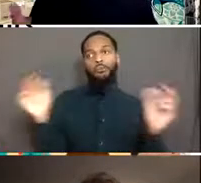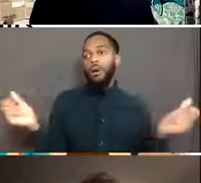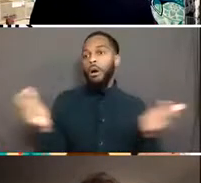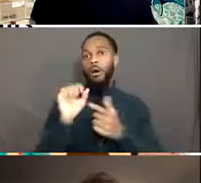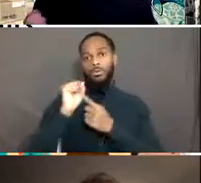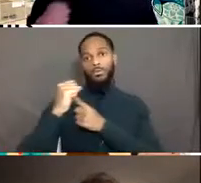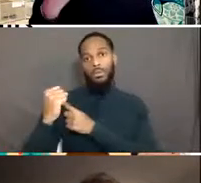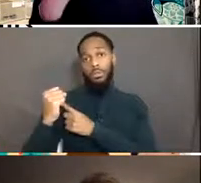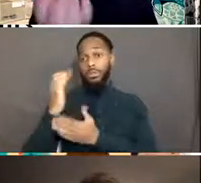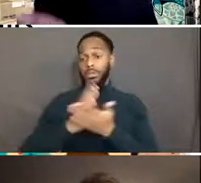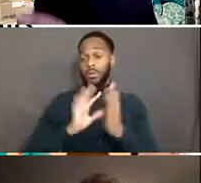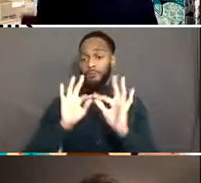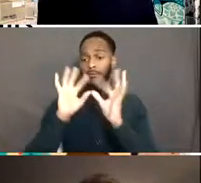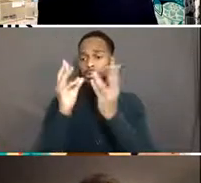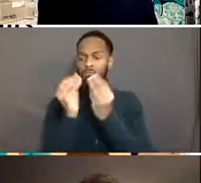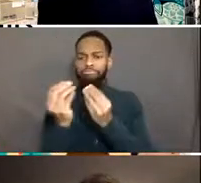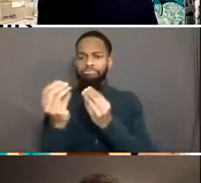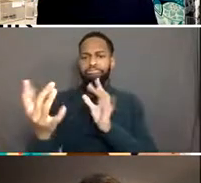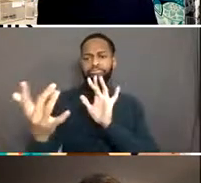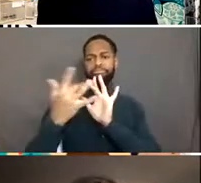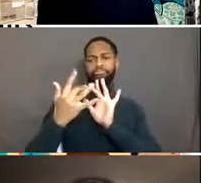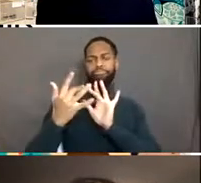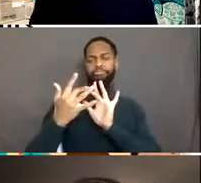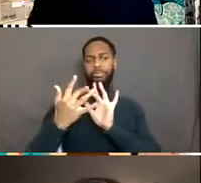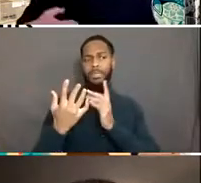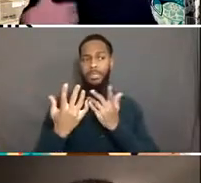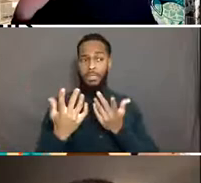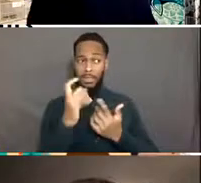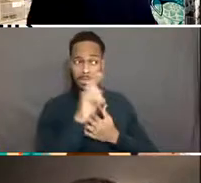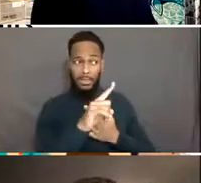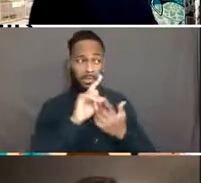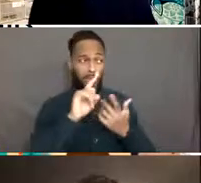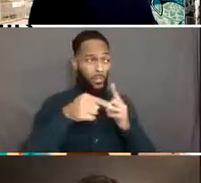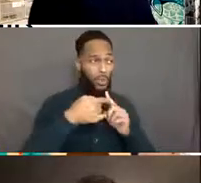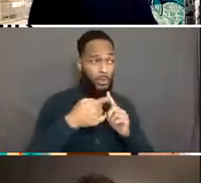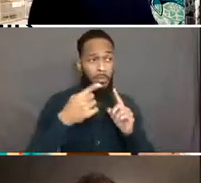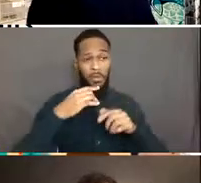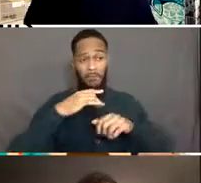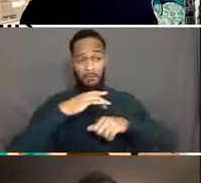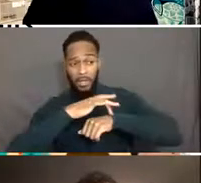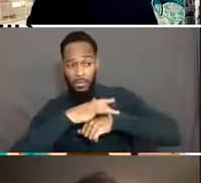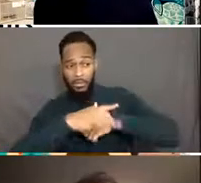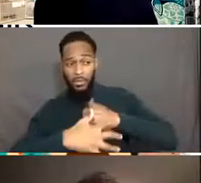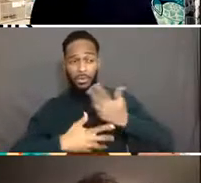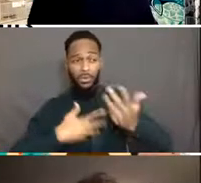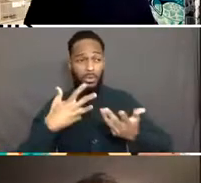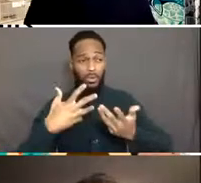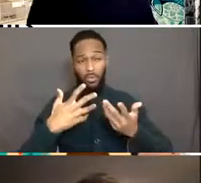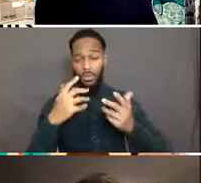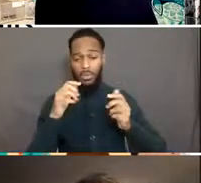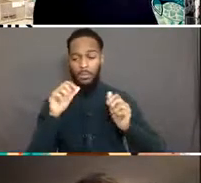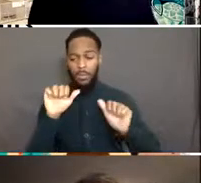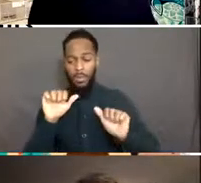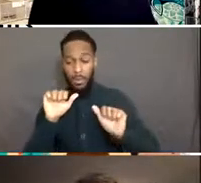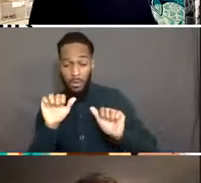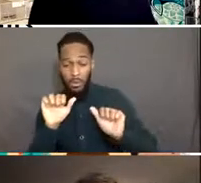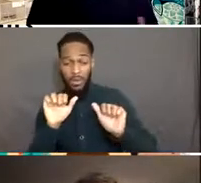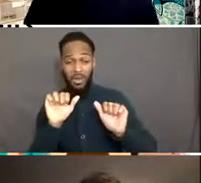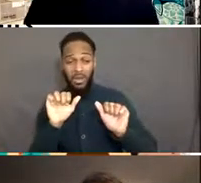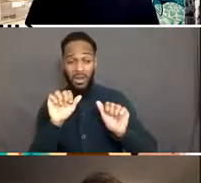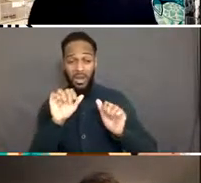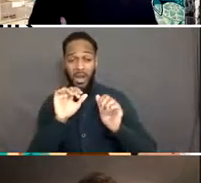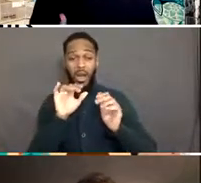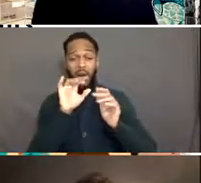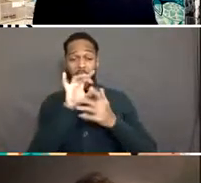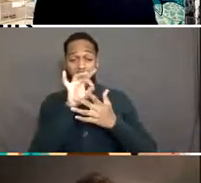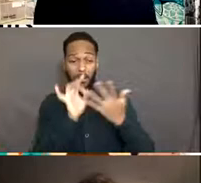families reach out when we are able to offer hybrid, when the students are able to come back, will I still have an online only option if